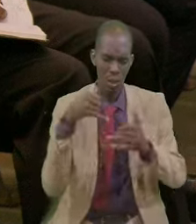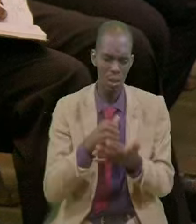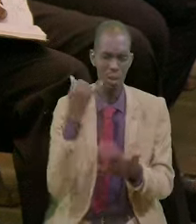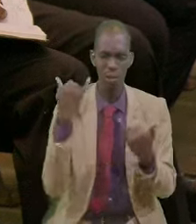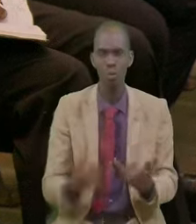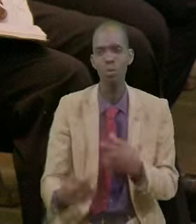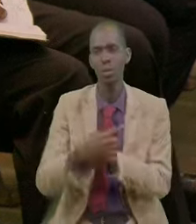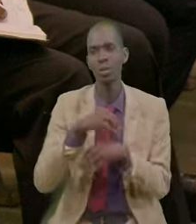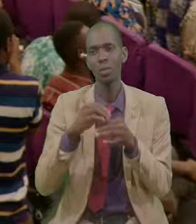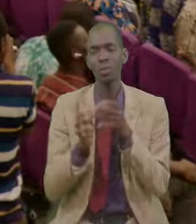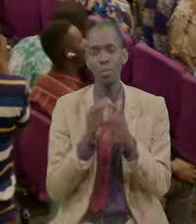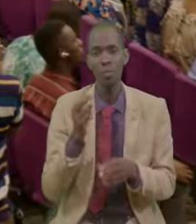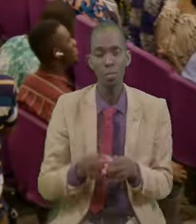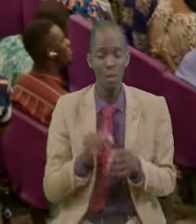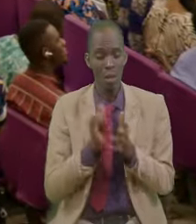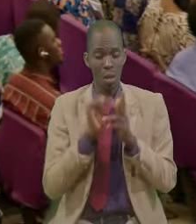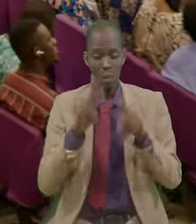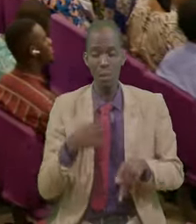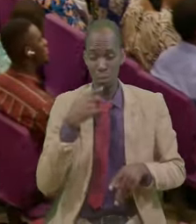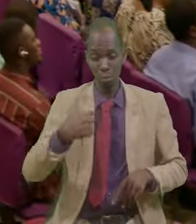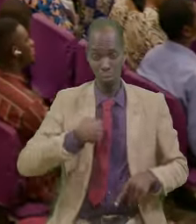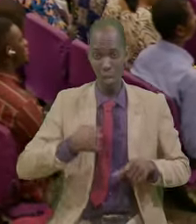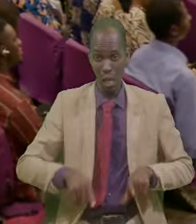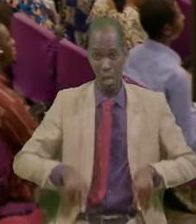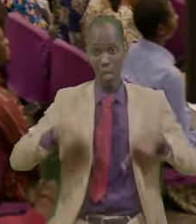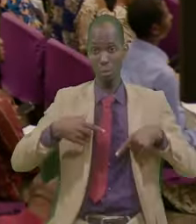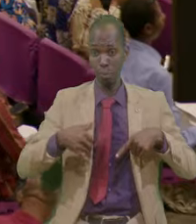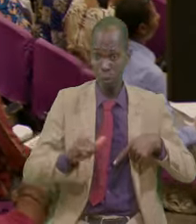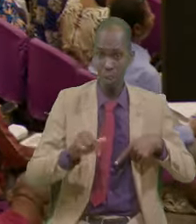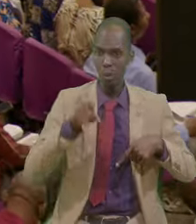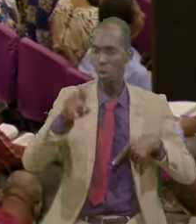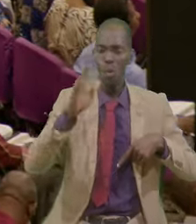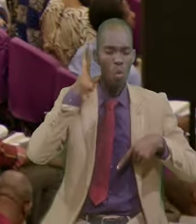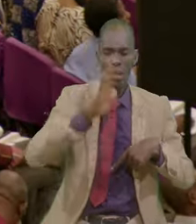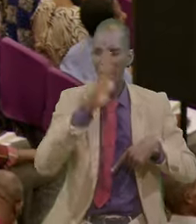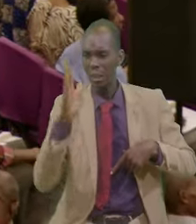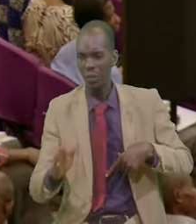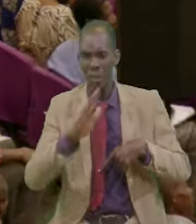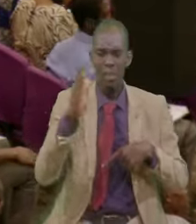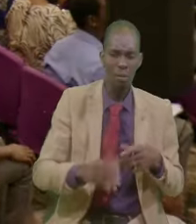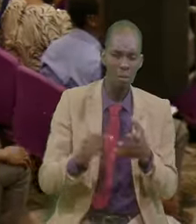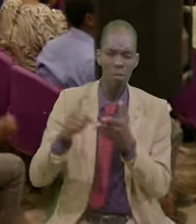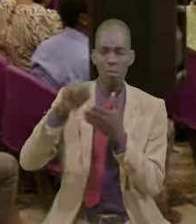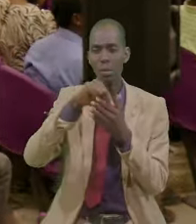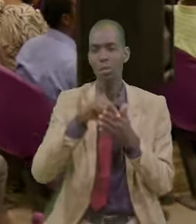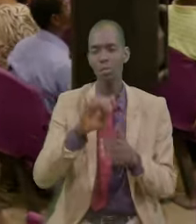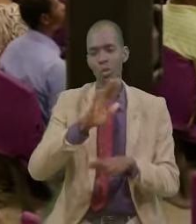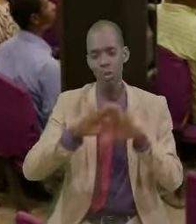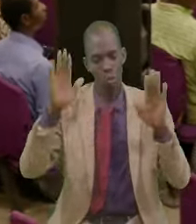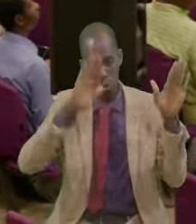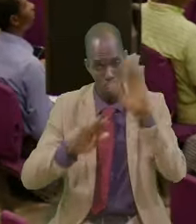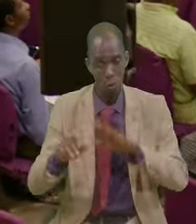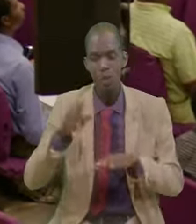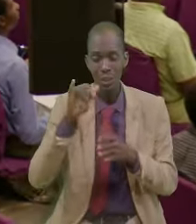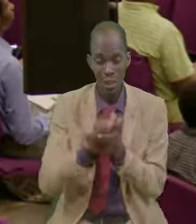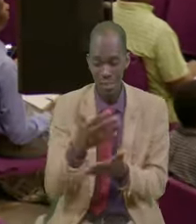said, as long as he's alive, this will never happen. I'm telling you, that good thing will happen. Yeah. He